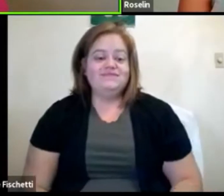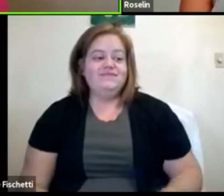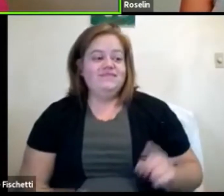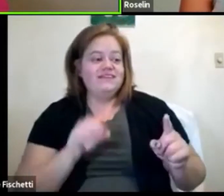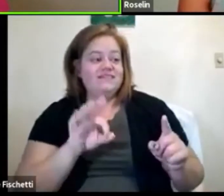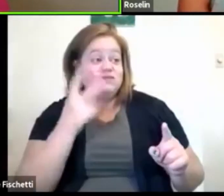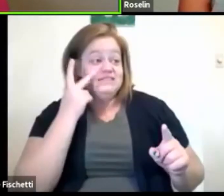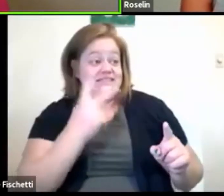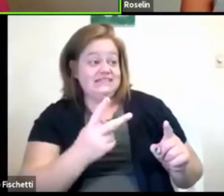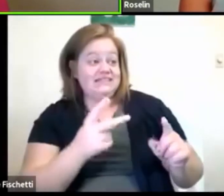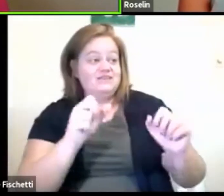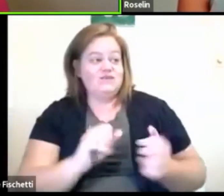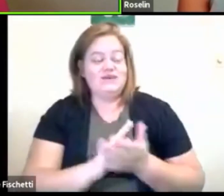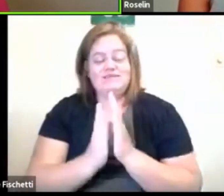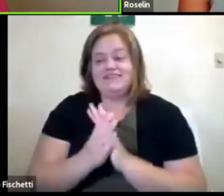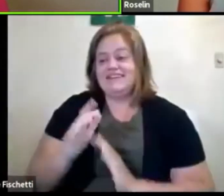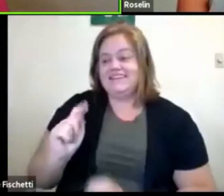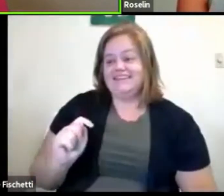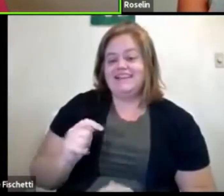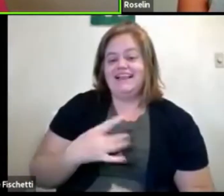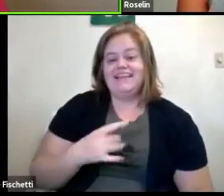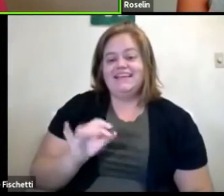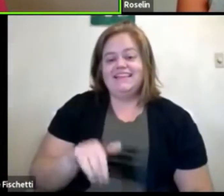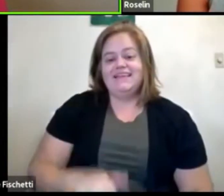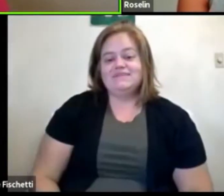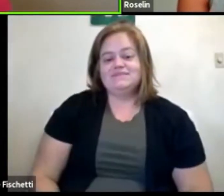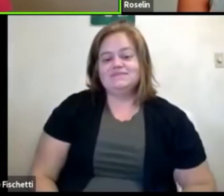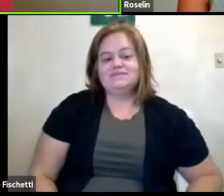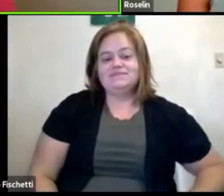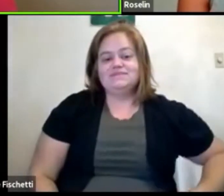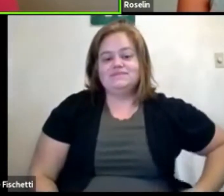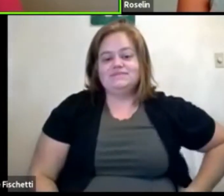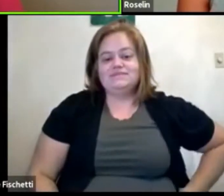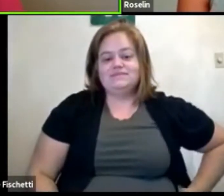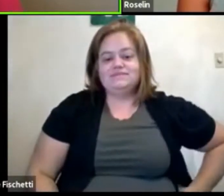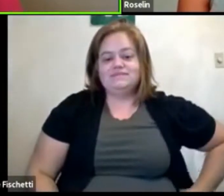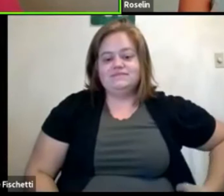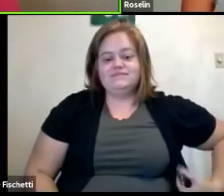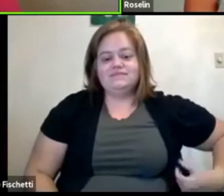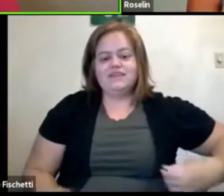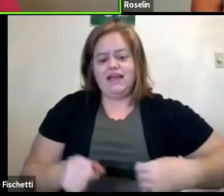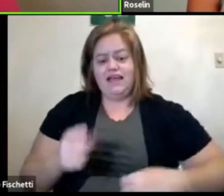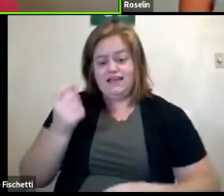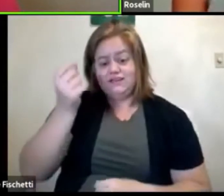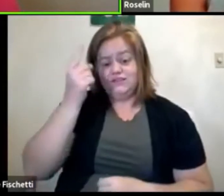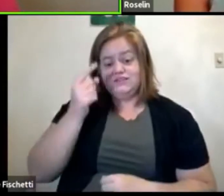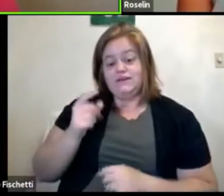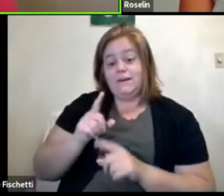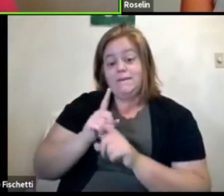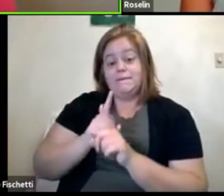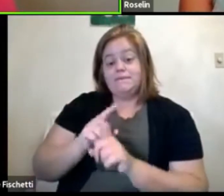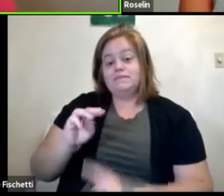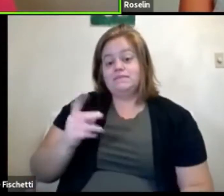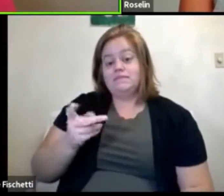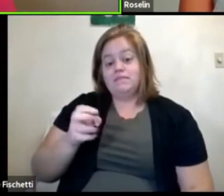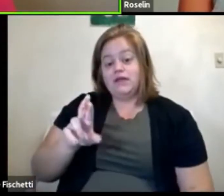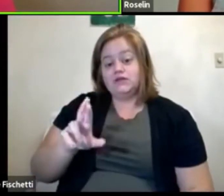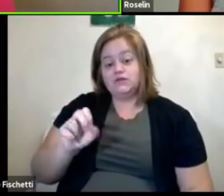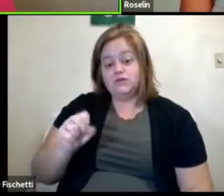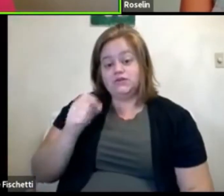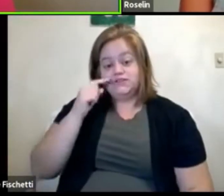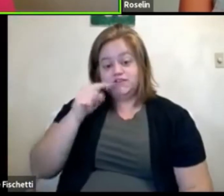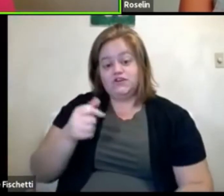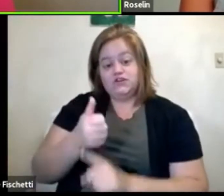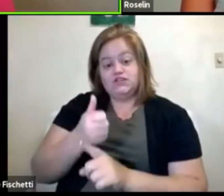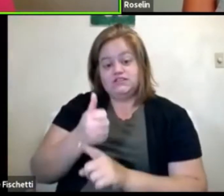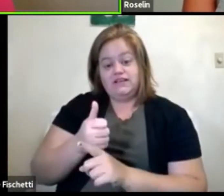be it. I love that. Let's talk about mentorship. I understand that mentors have had a huge role